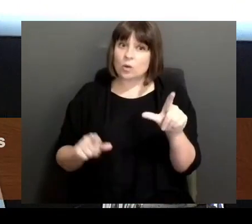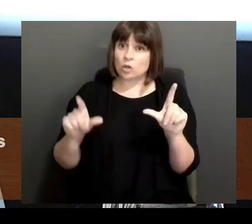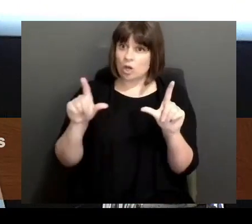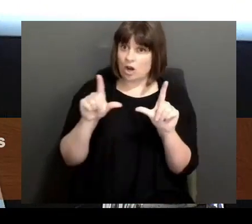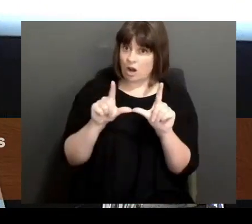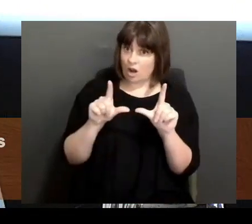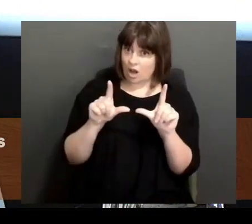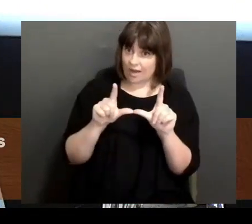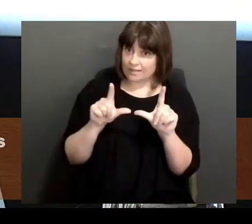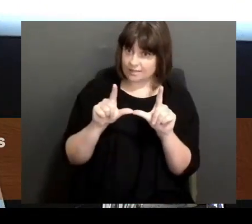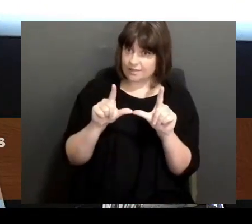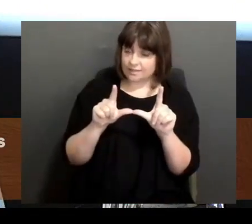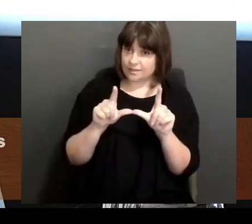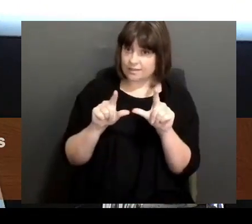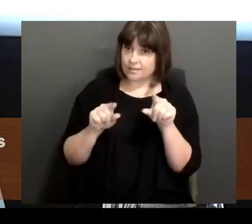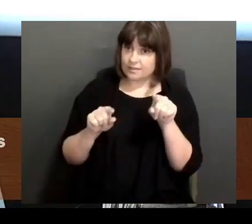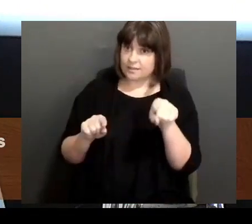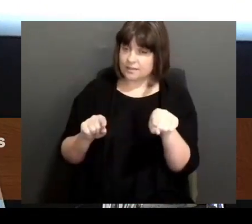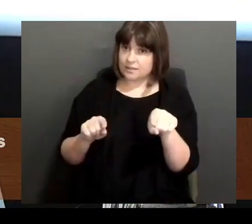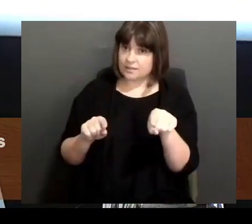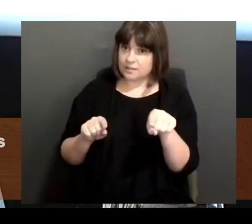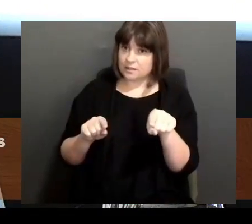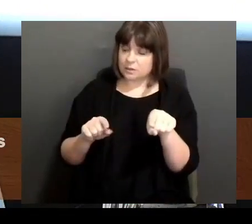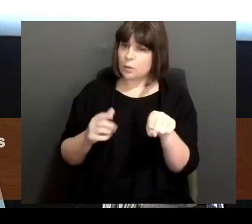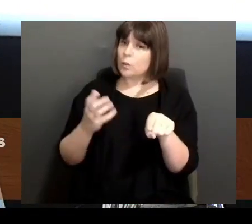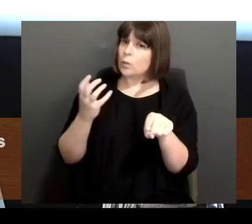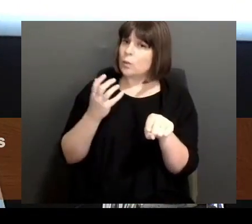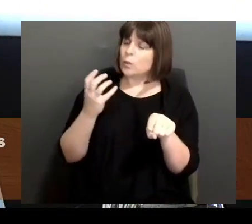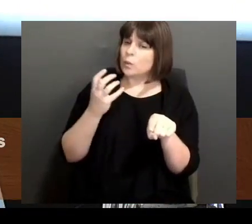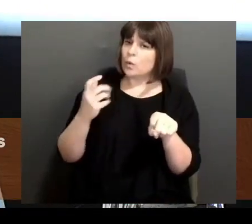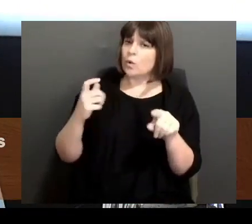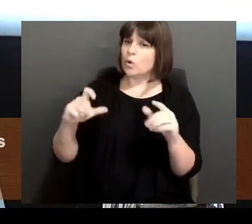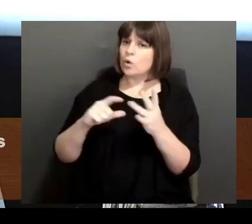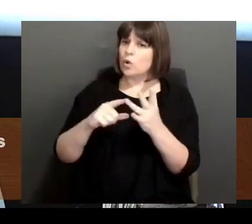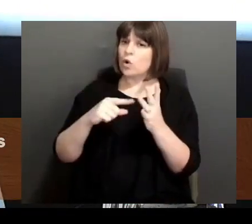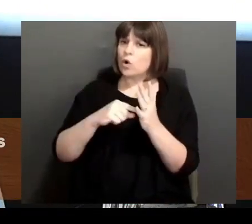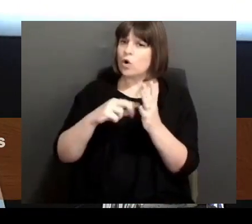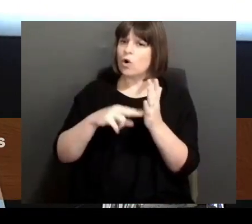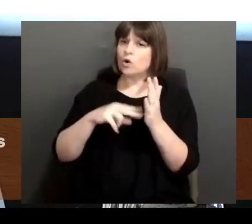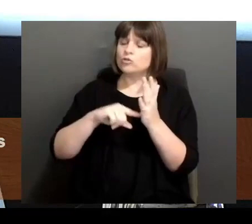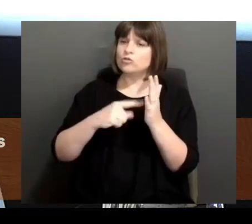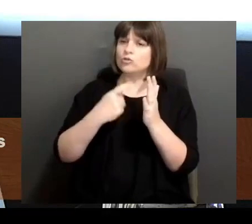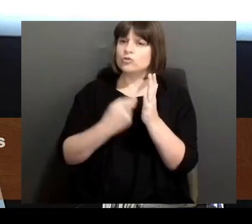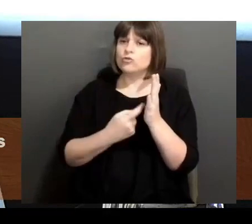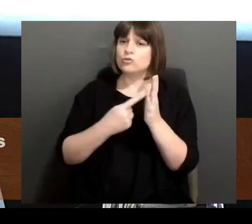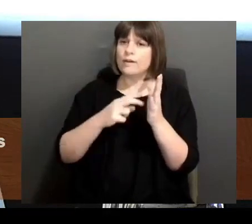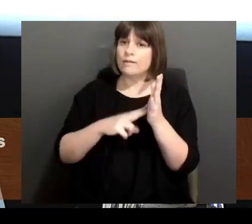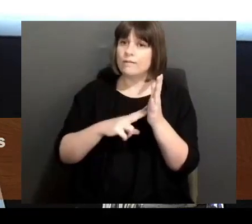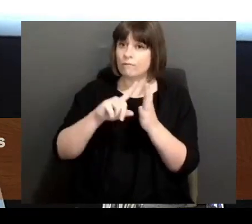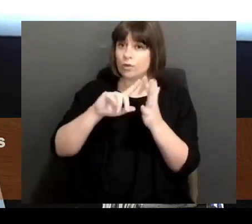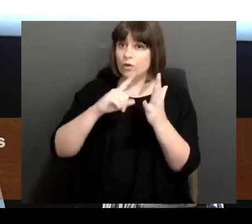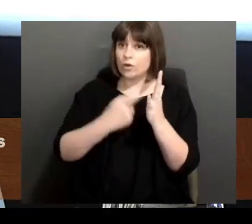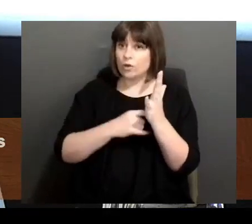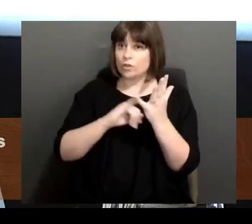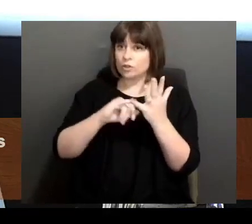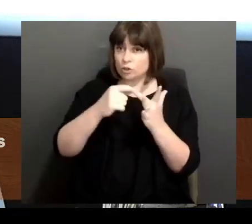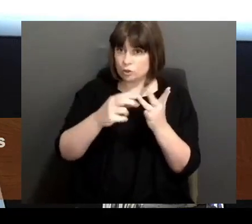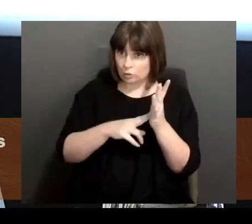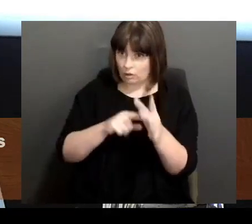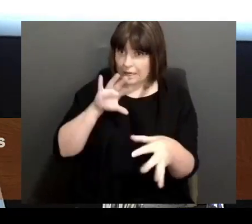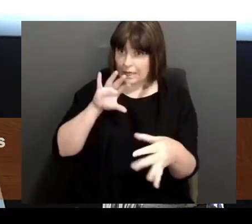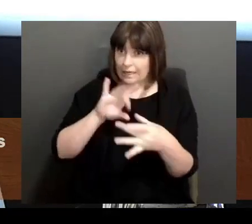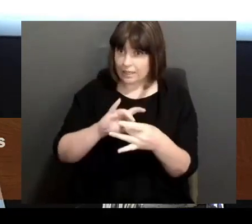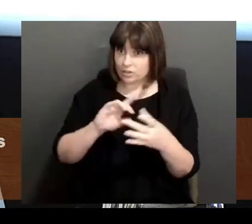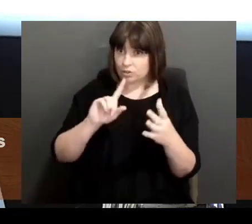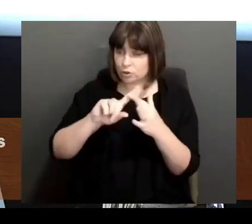was historically controversial, for example, leading to the Eureka Stockade in Victoria. That's correct. But